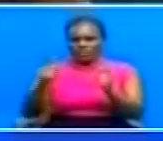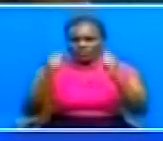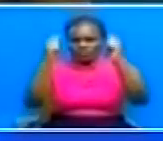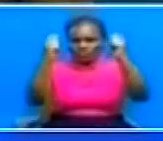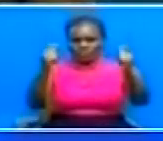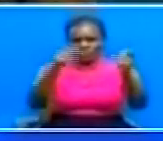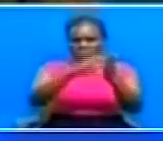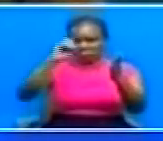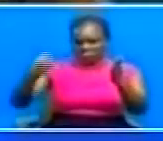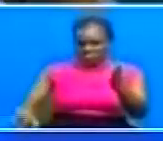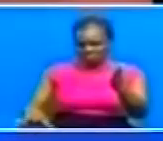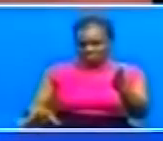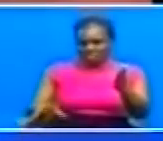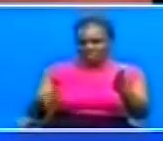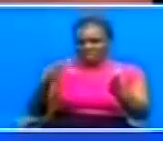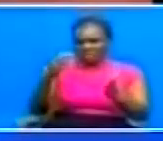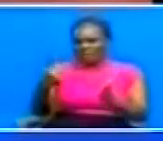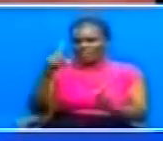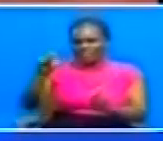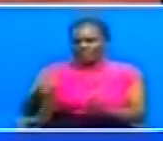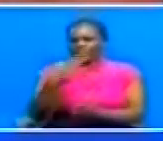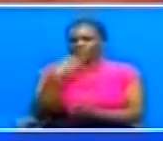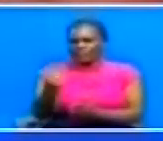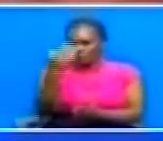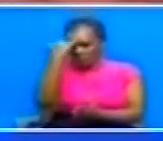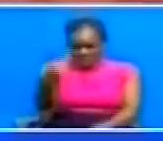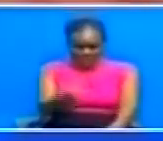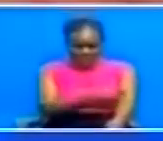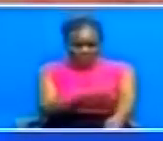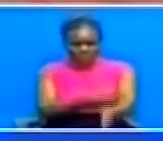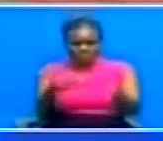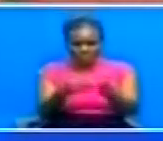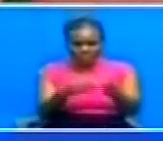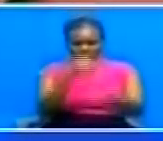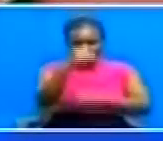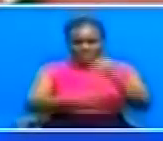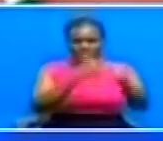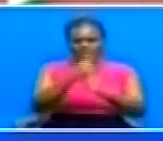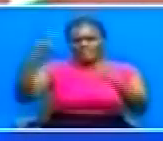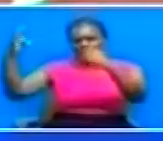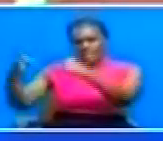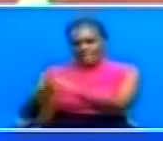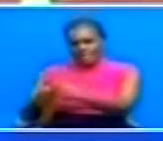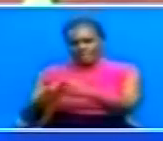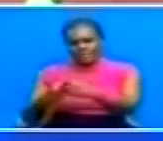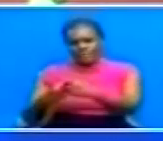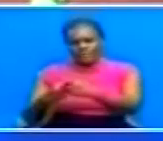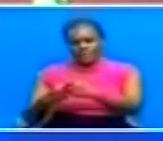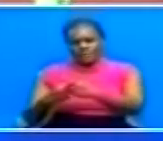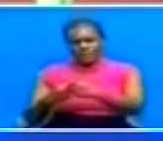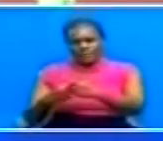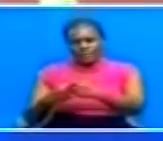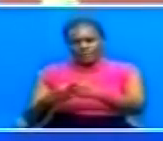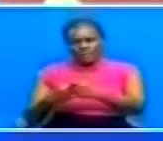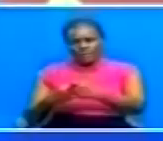women's 1500 meters gold medal for doping and banned for 8 years by the Court of Arbitration for Sport.